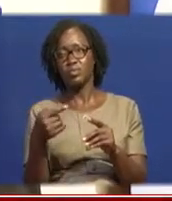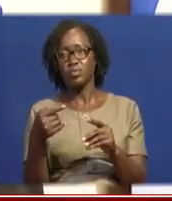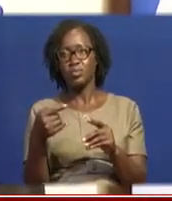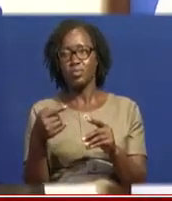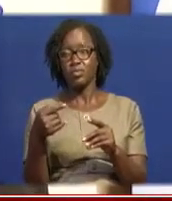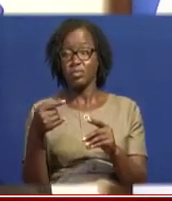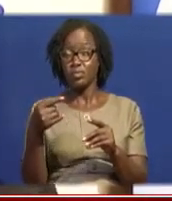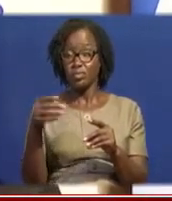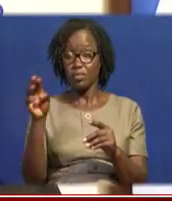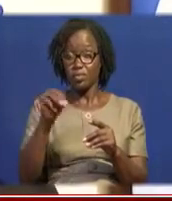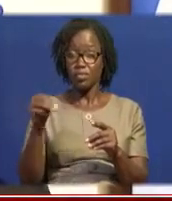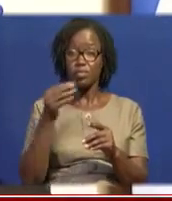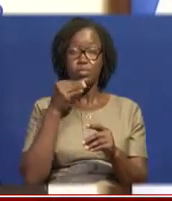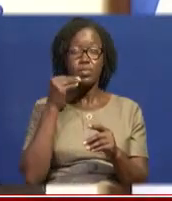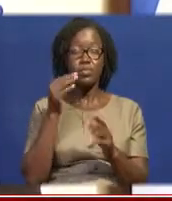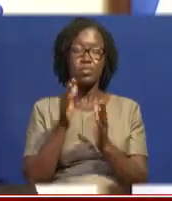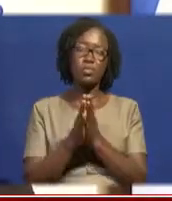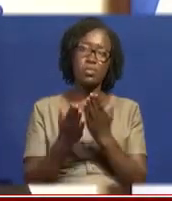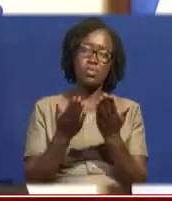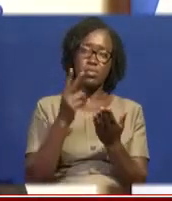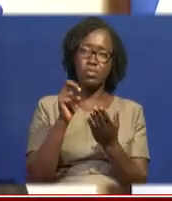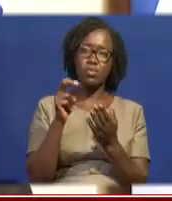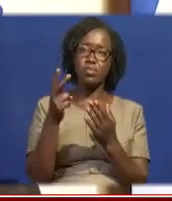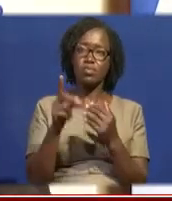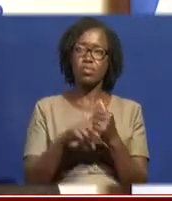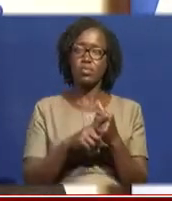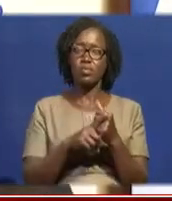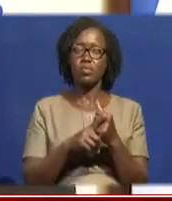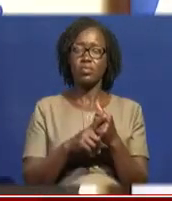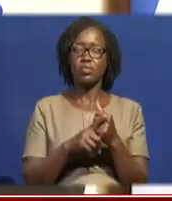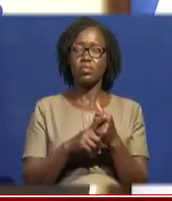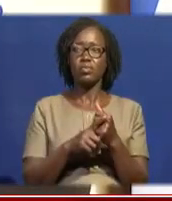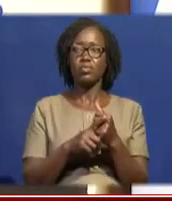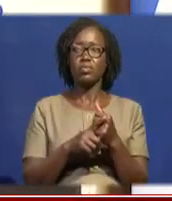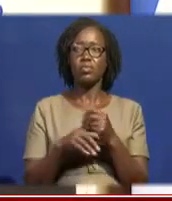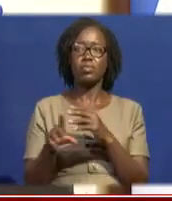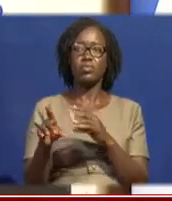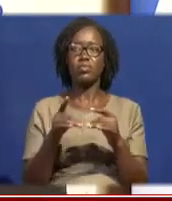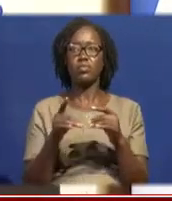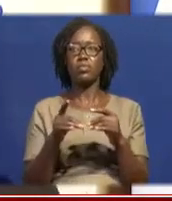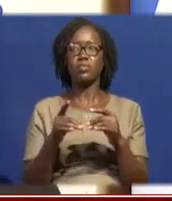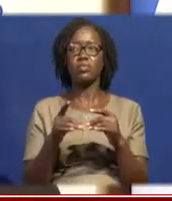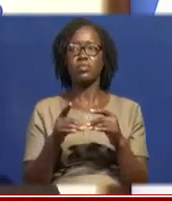2 to 3 million homes, and by probably 2026-27, we shall have done